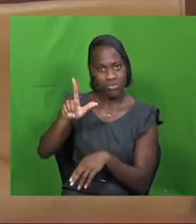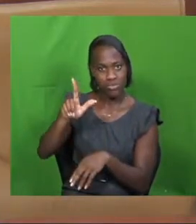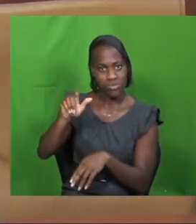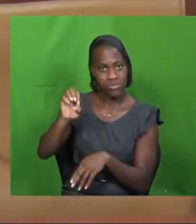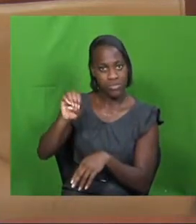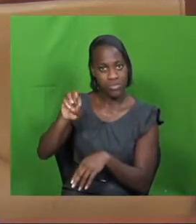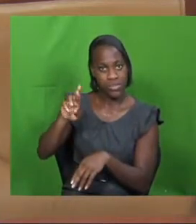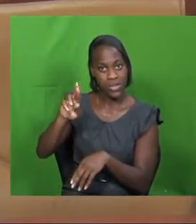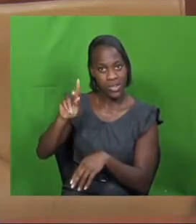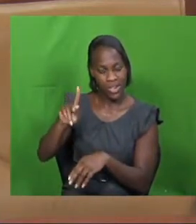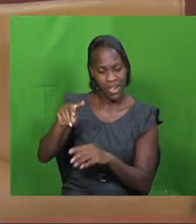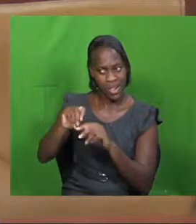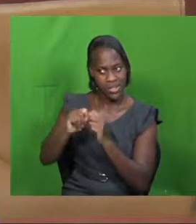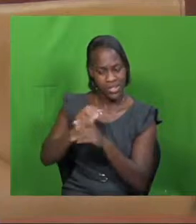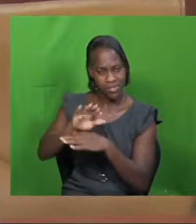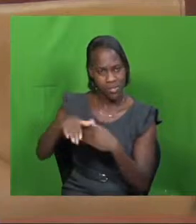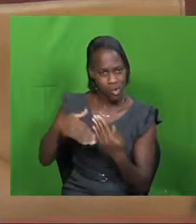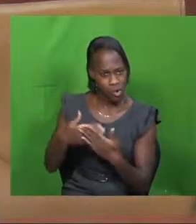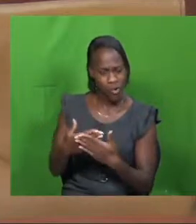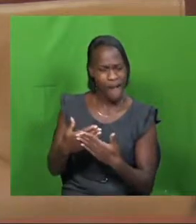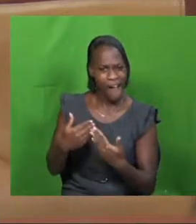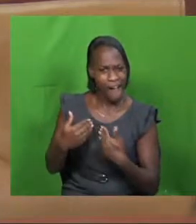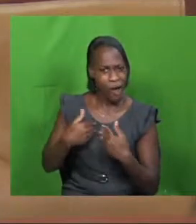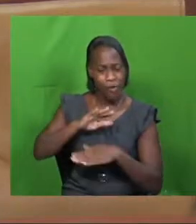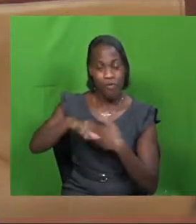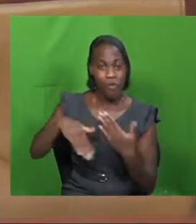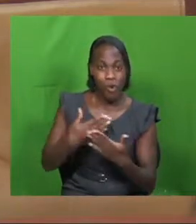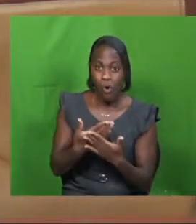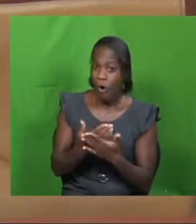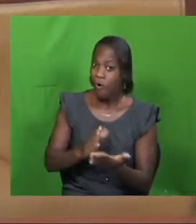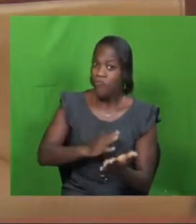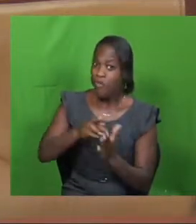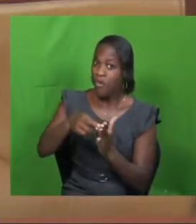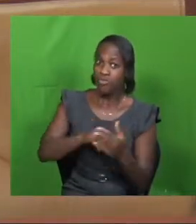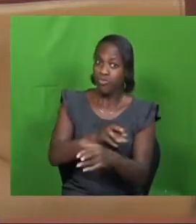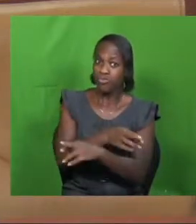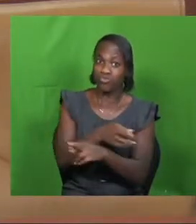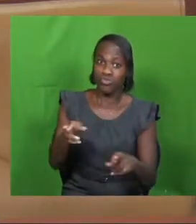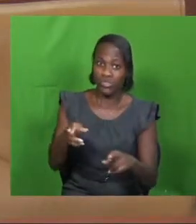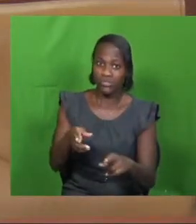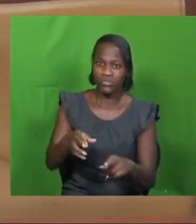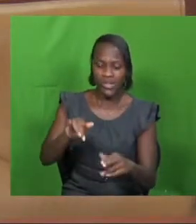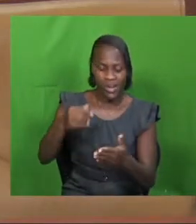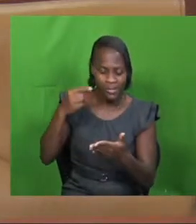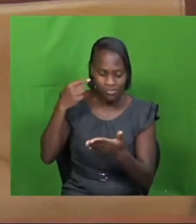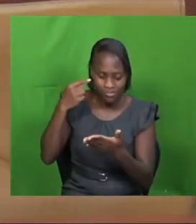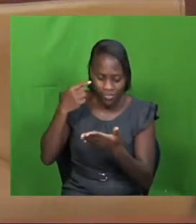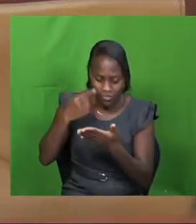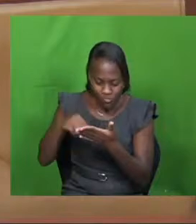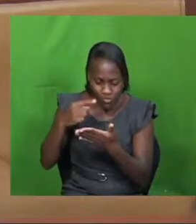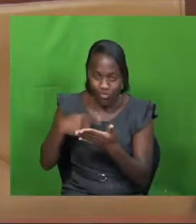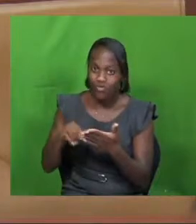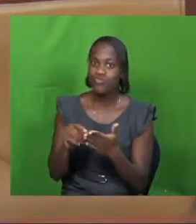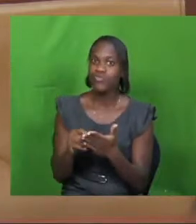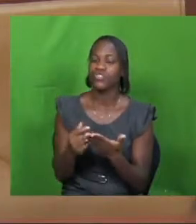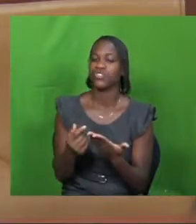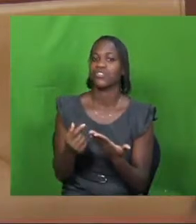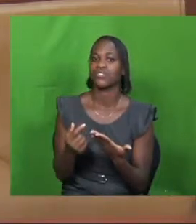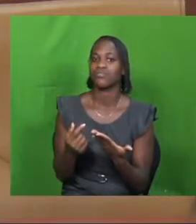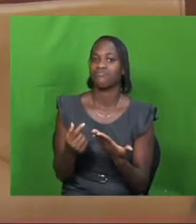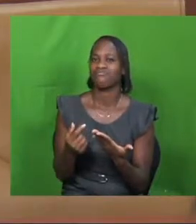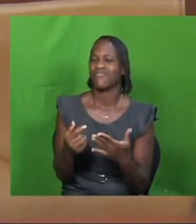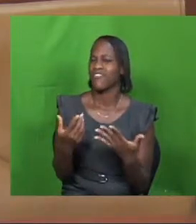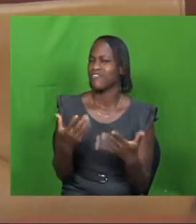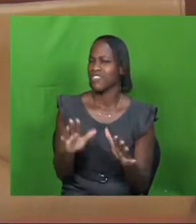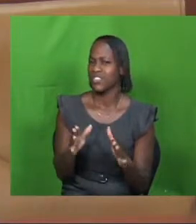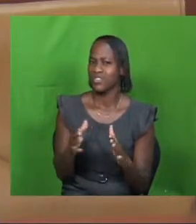team will do well to let us have the backlog so that all of them can be looked at before this meeting goes